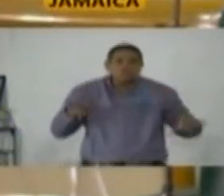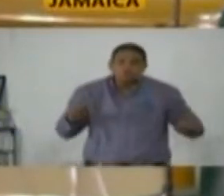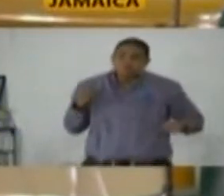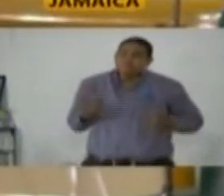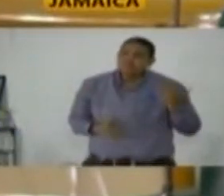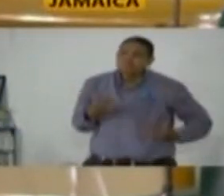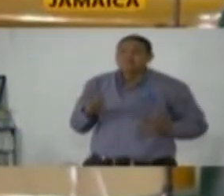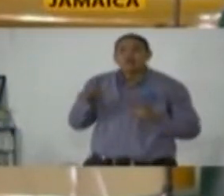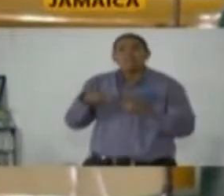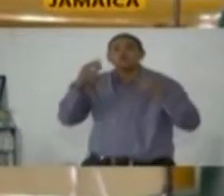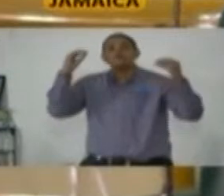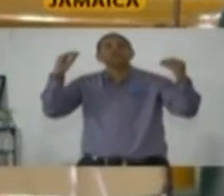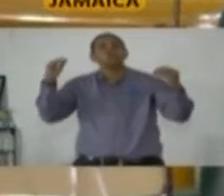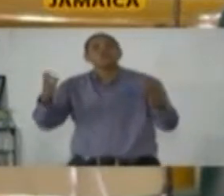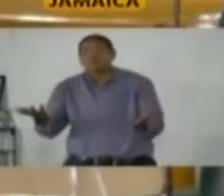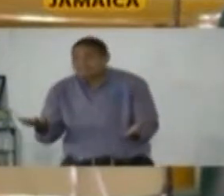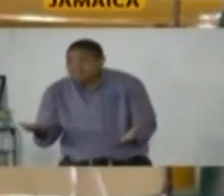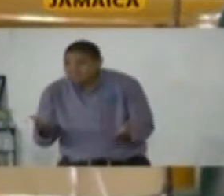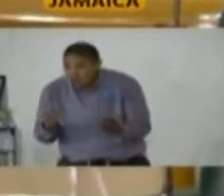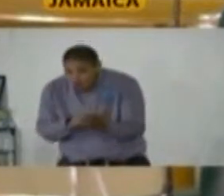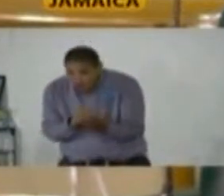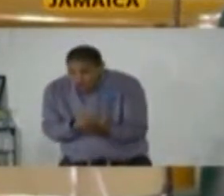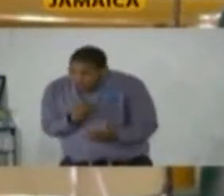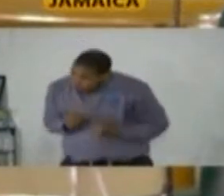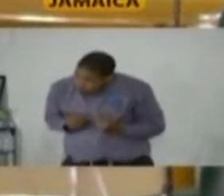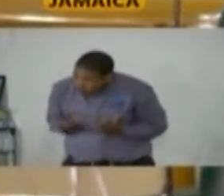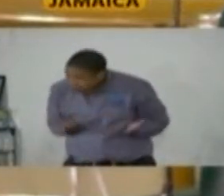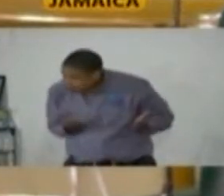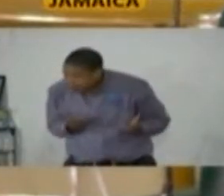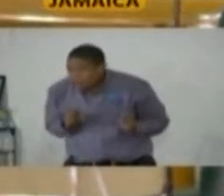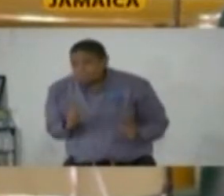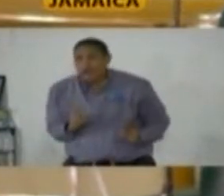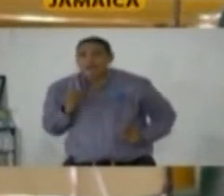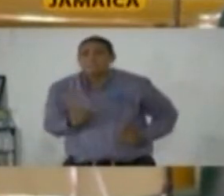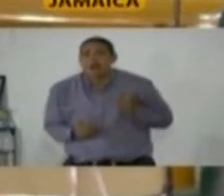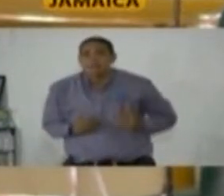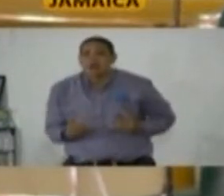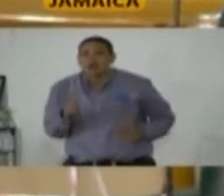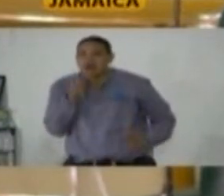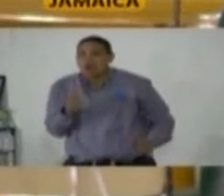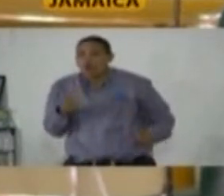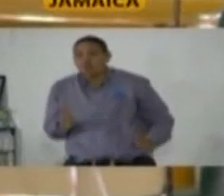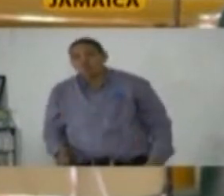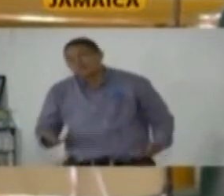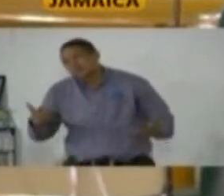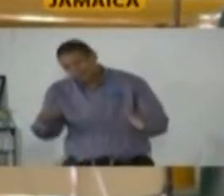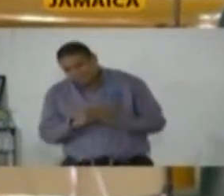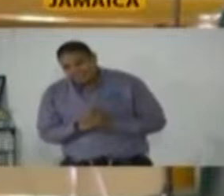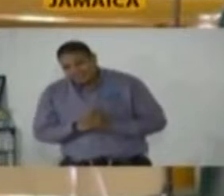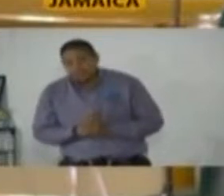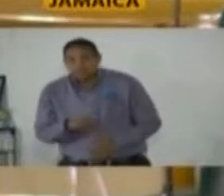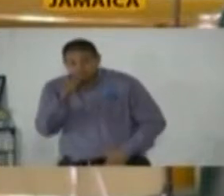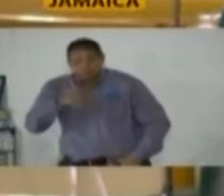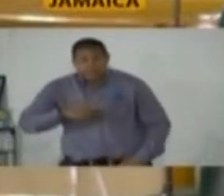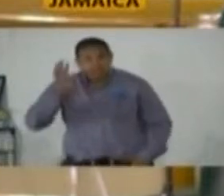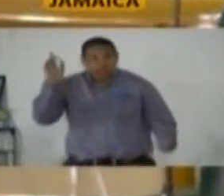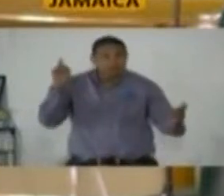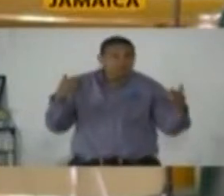about teaching and learning to get students back on their learning tracks. Madam Speaker, to